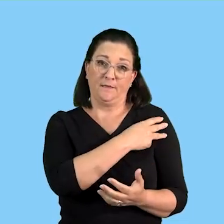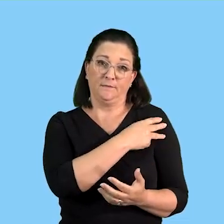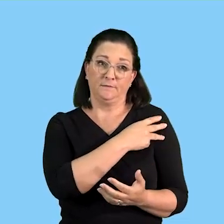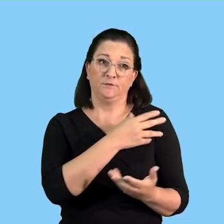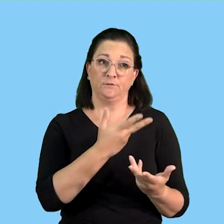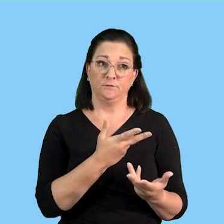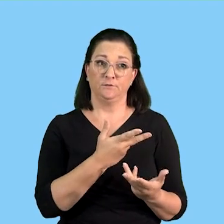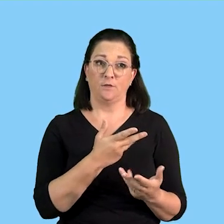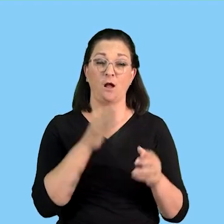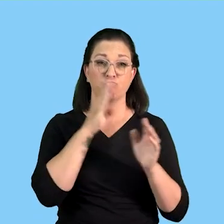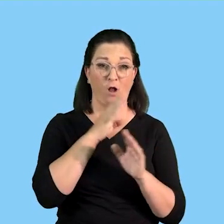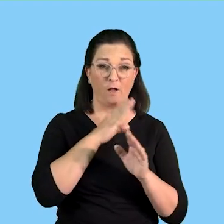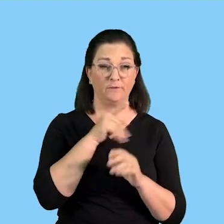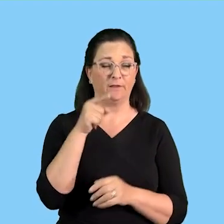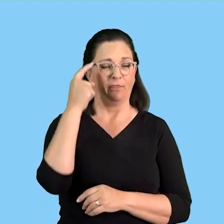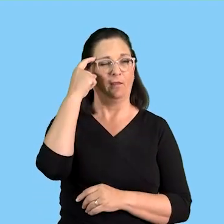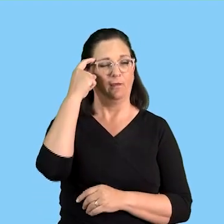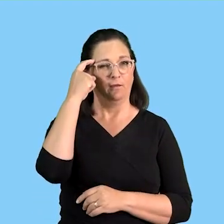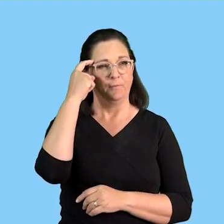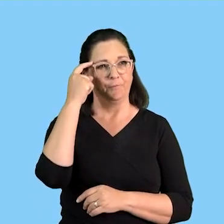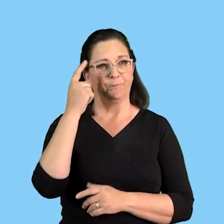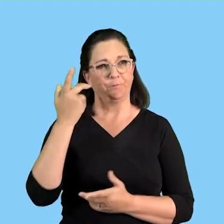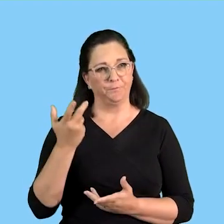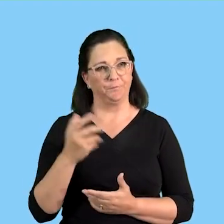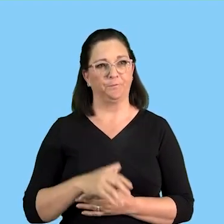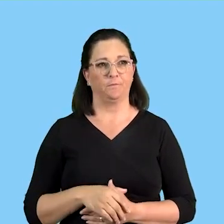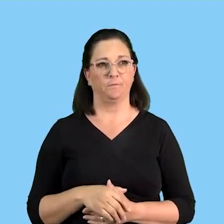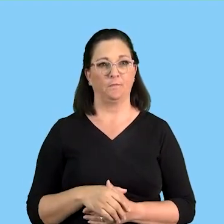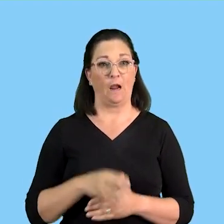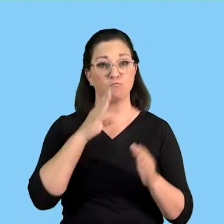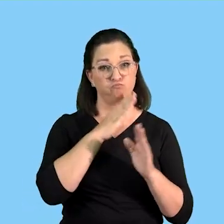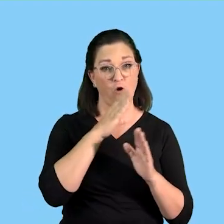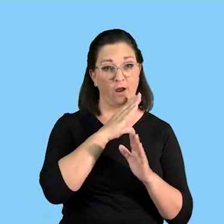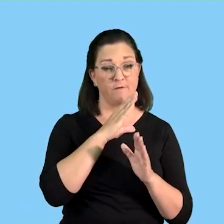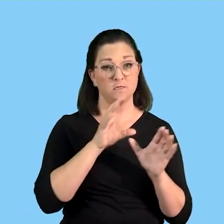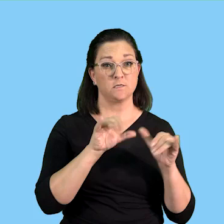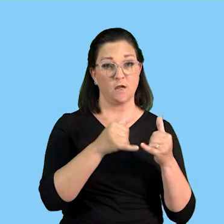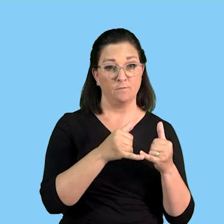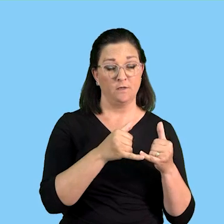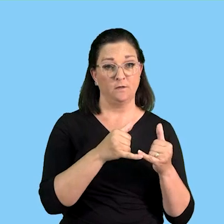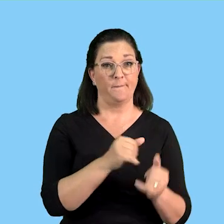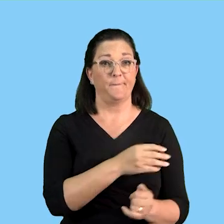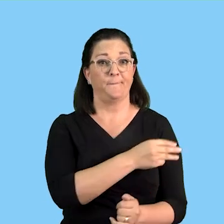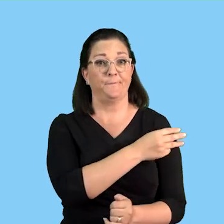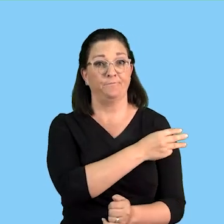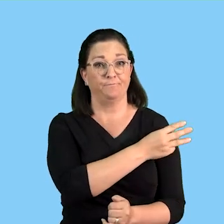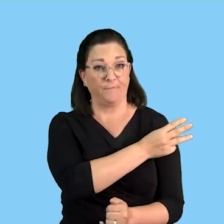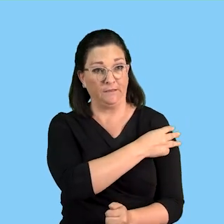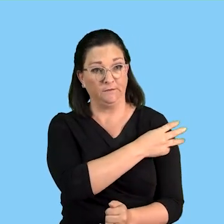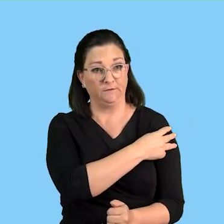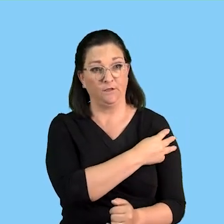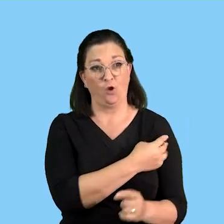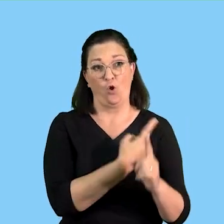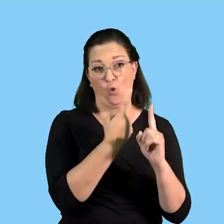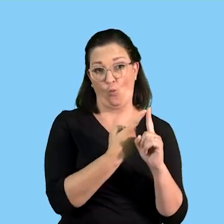company managed? This is what you should think about. How is a private company managed? It is managed